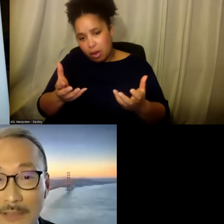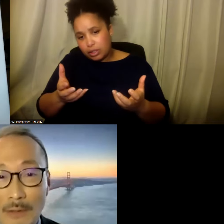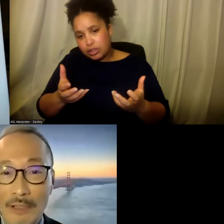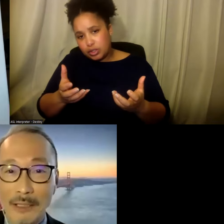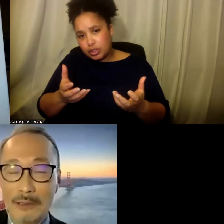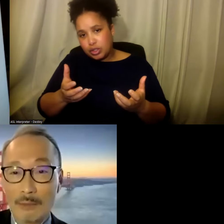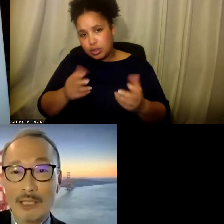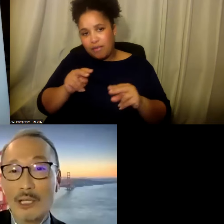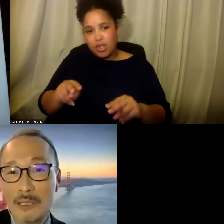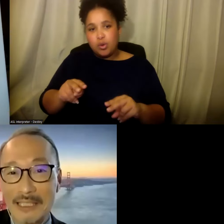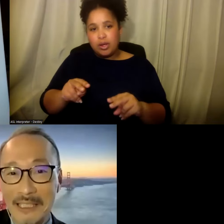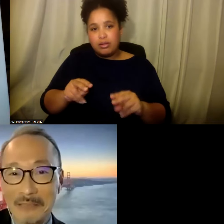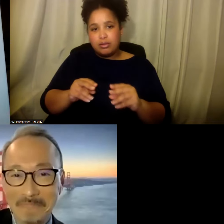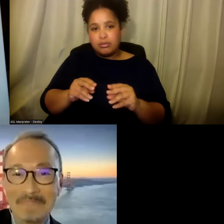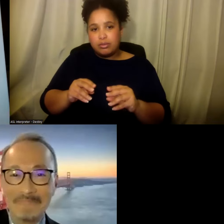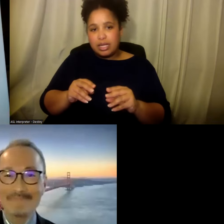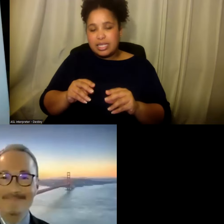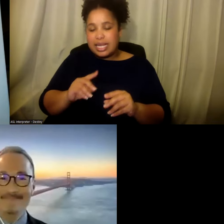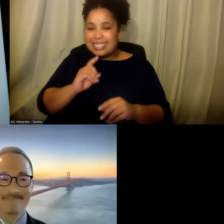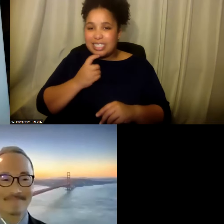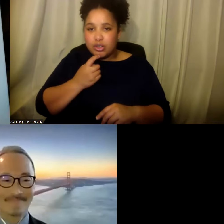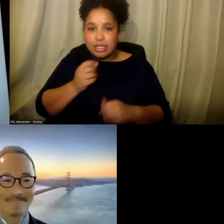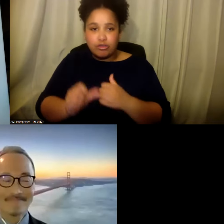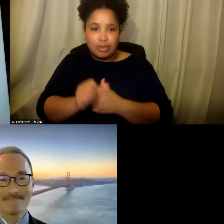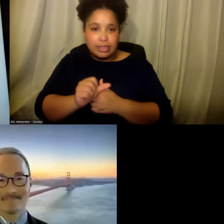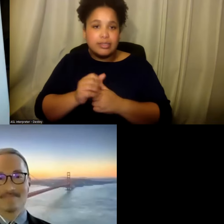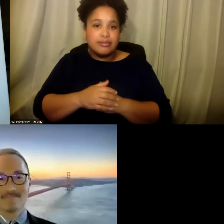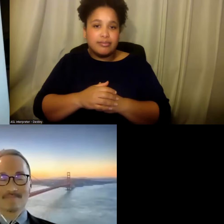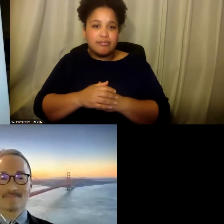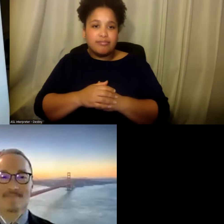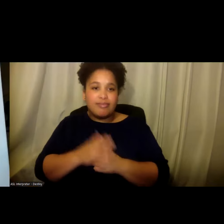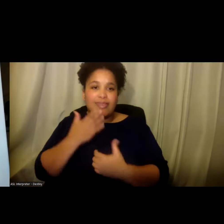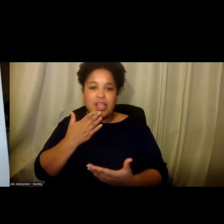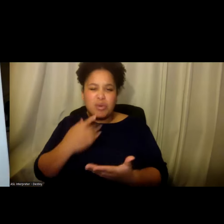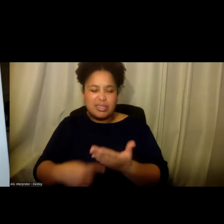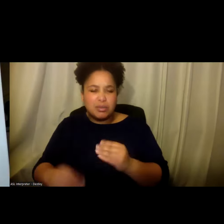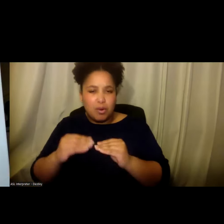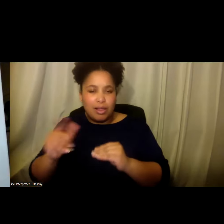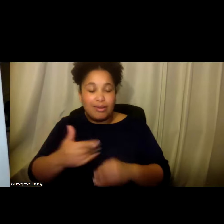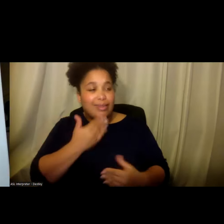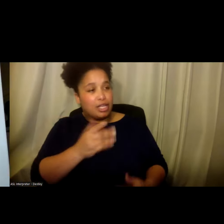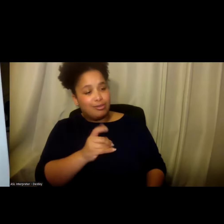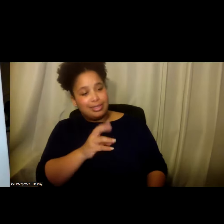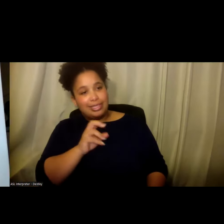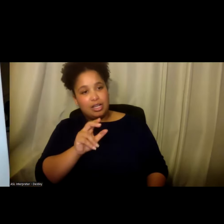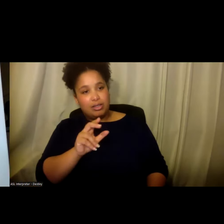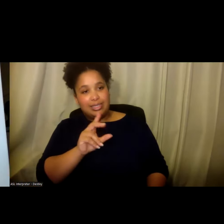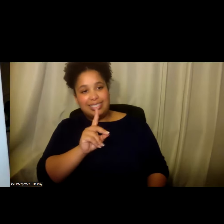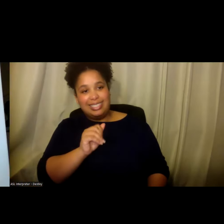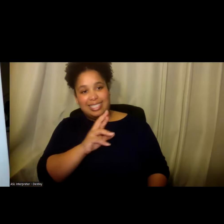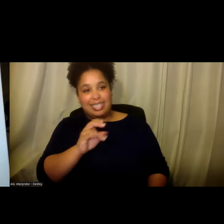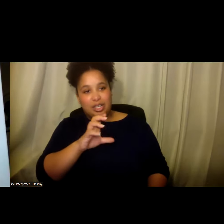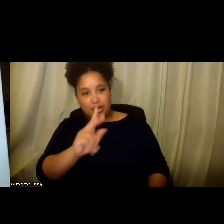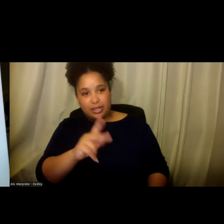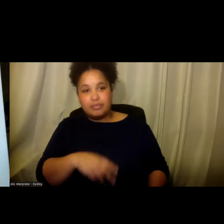seriously. So thank you. We can talk about that. Perfect. Thanks so much, Derek, for that. So I think we are ready to move